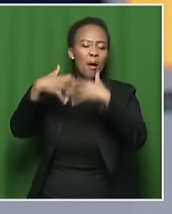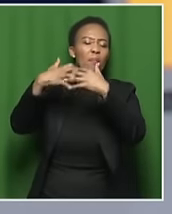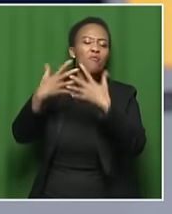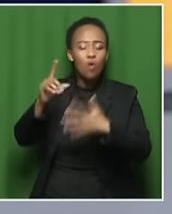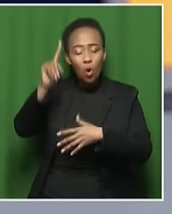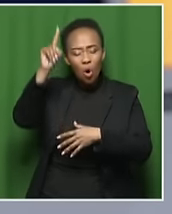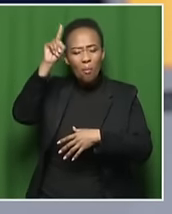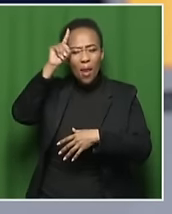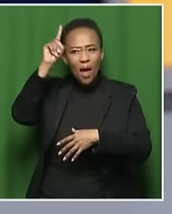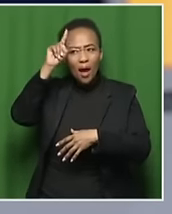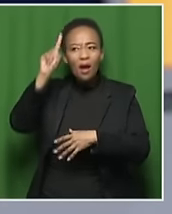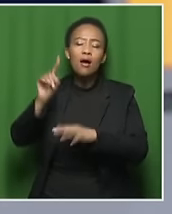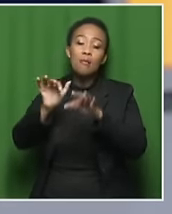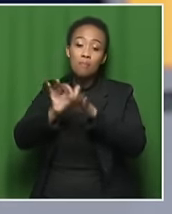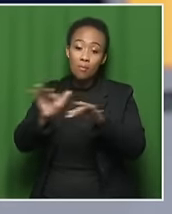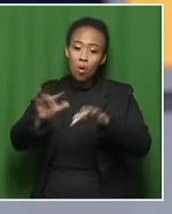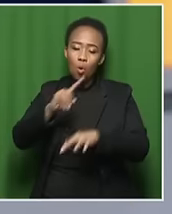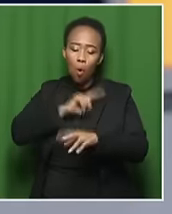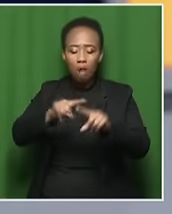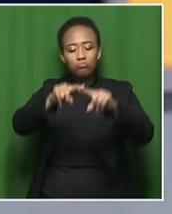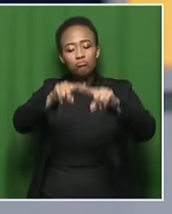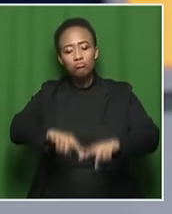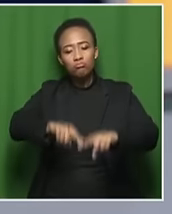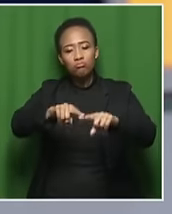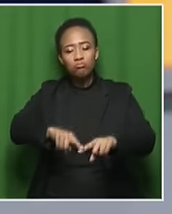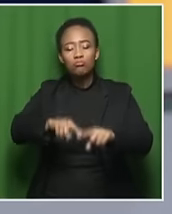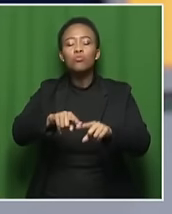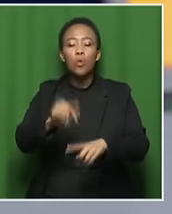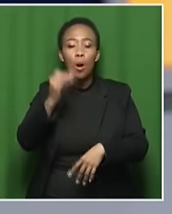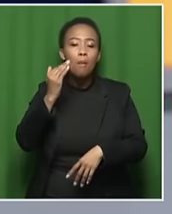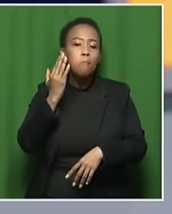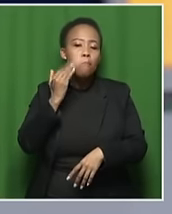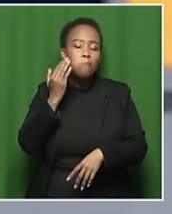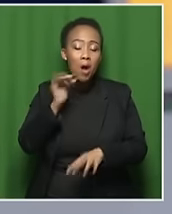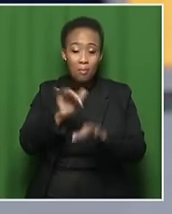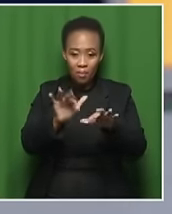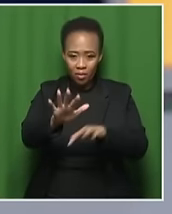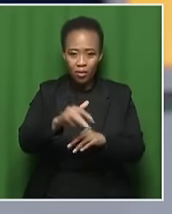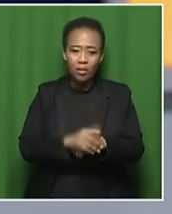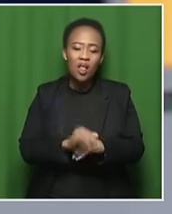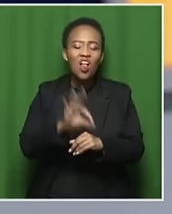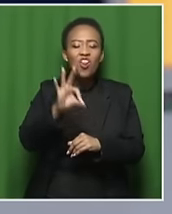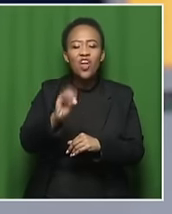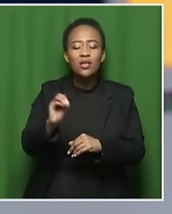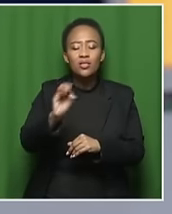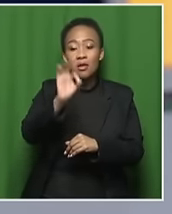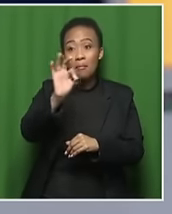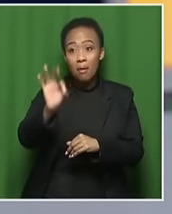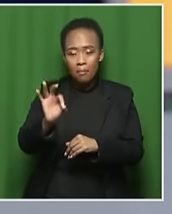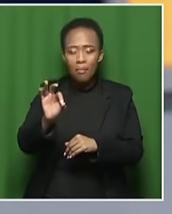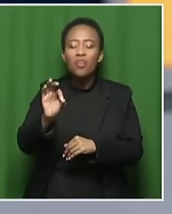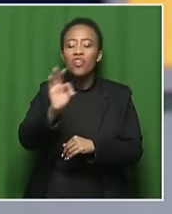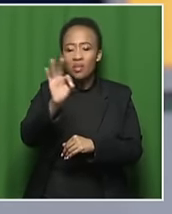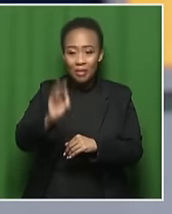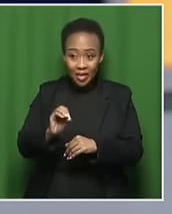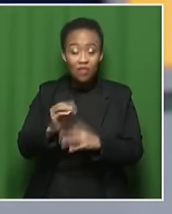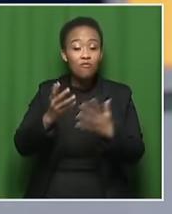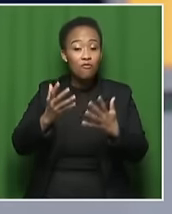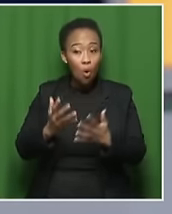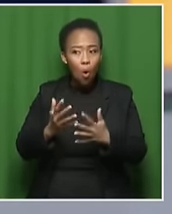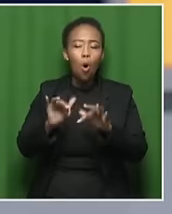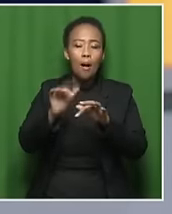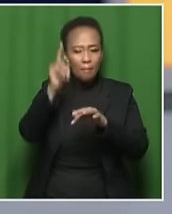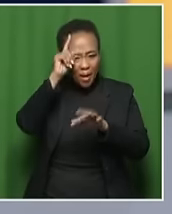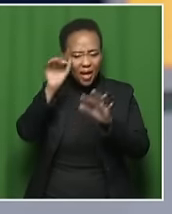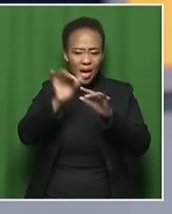the few white businesses. The mindset of our people now is 30%. The mindset of our people is,